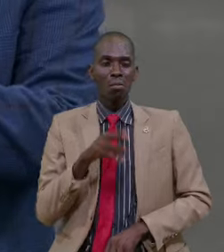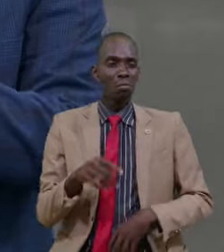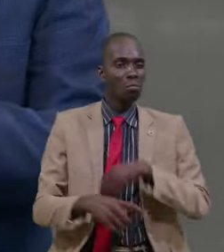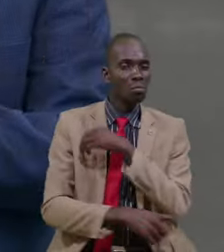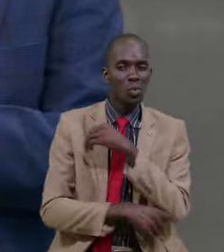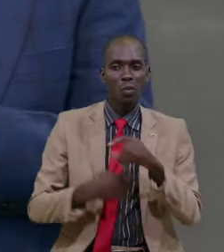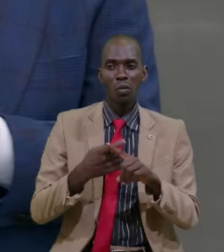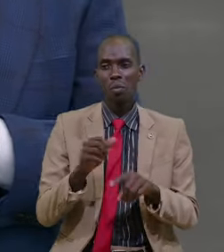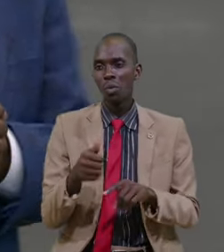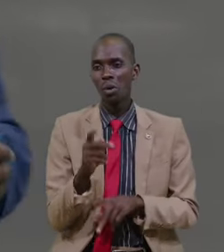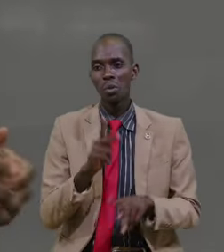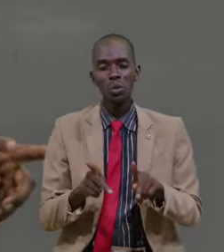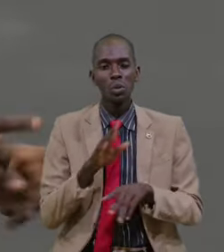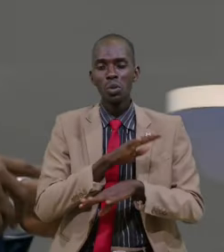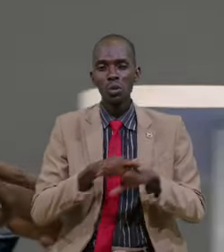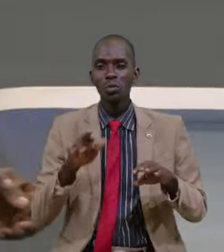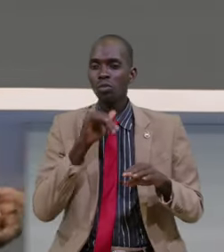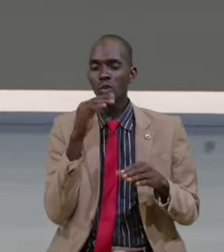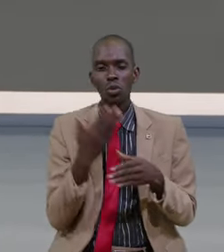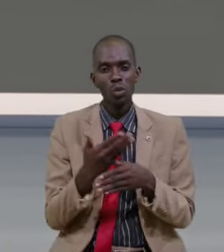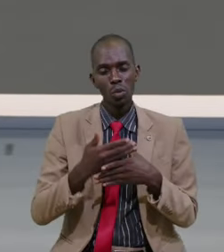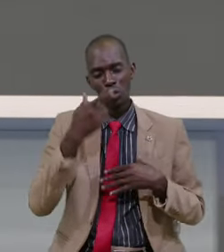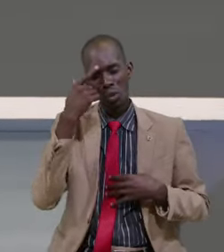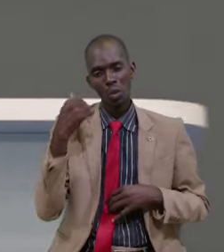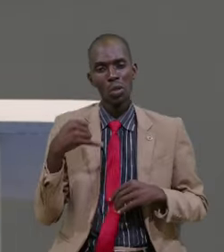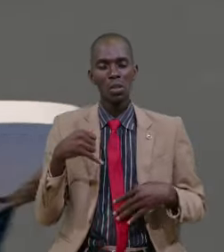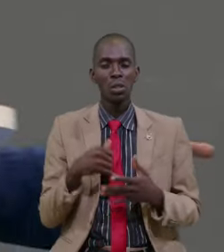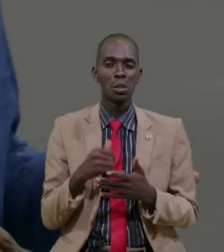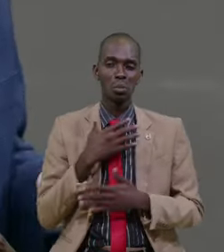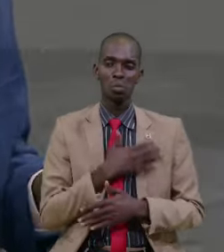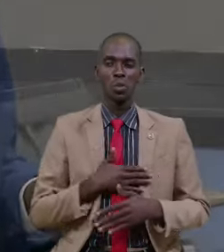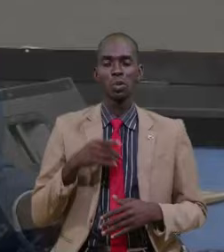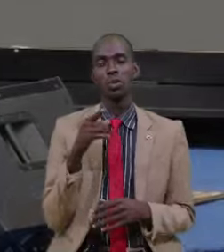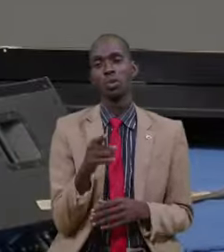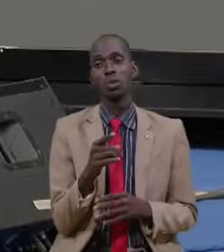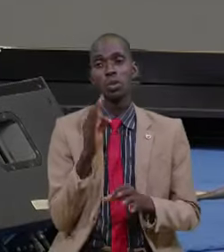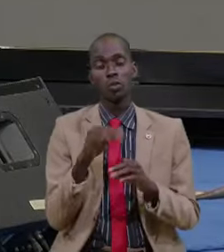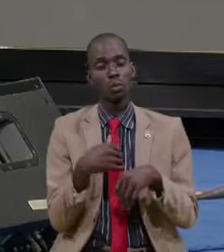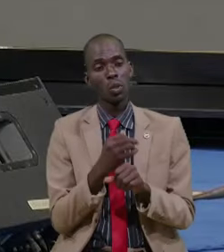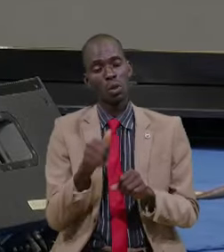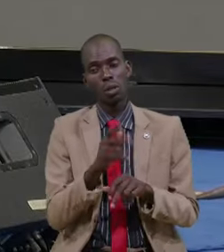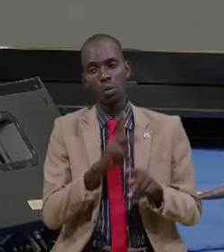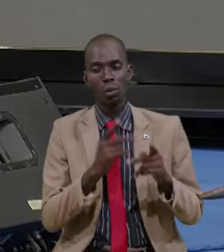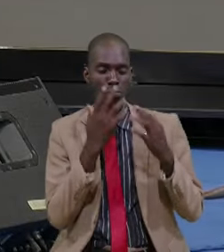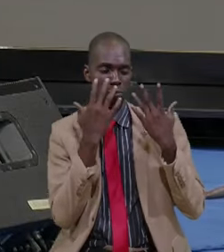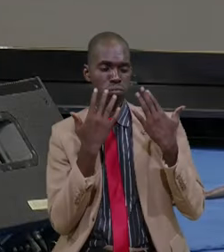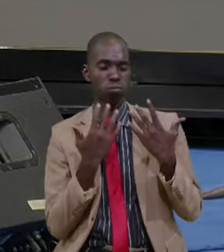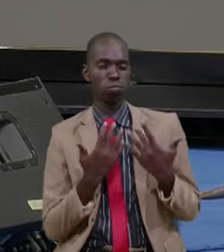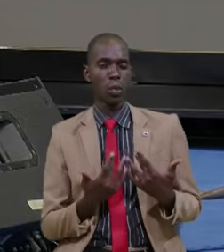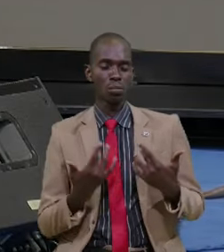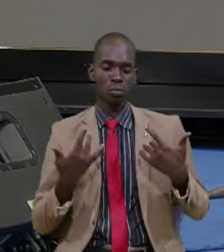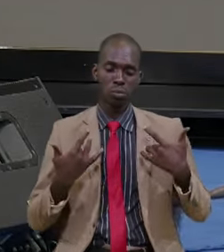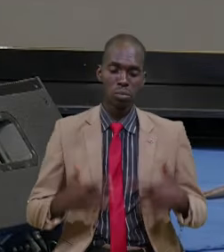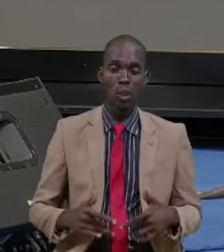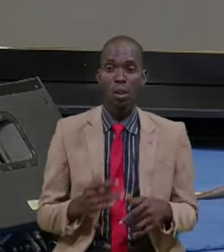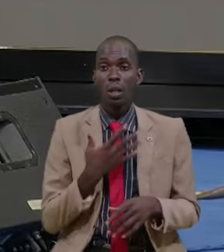that because that pleases you. If you make other people sad, other people sorrowful, and if you kind of take